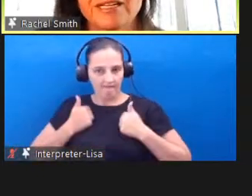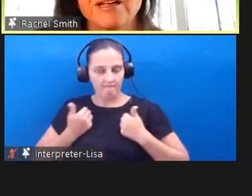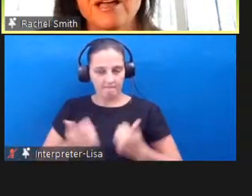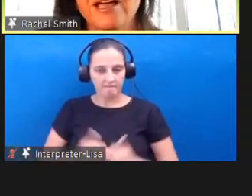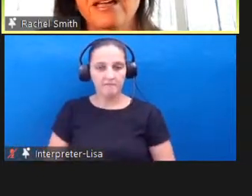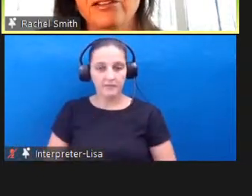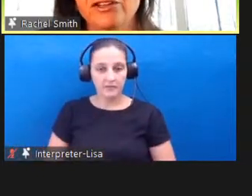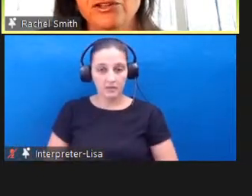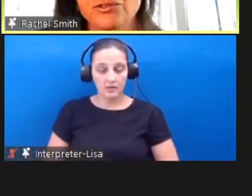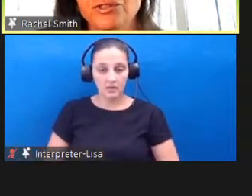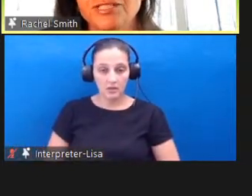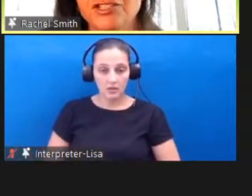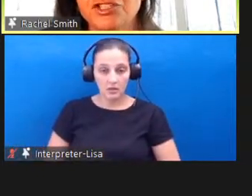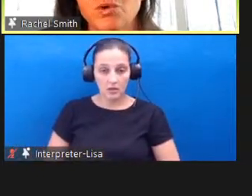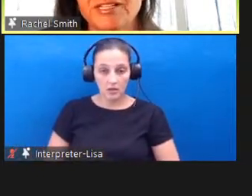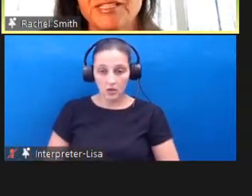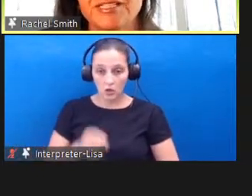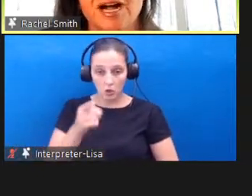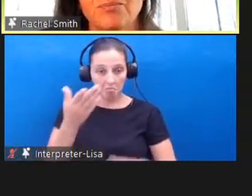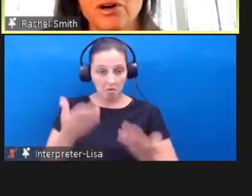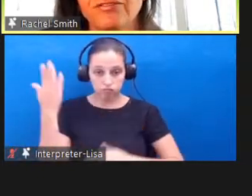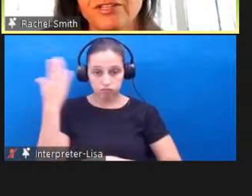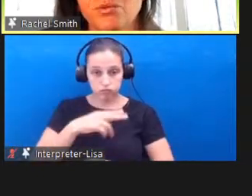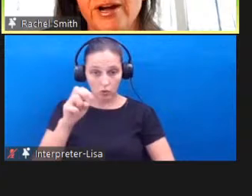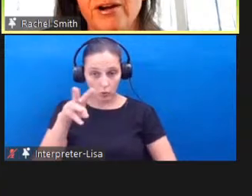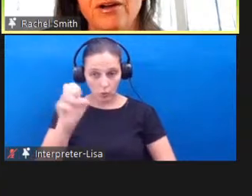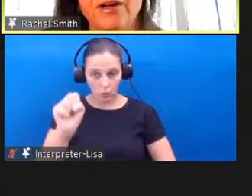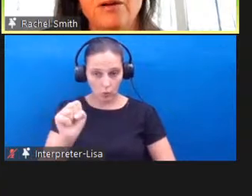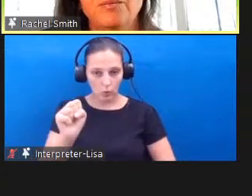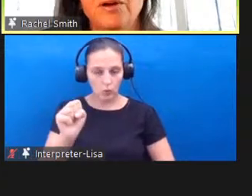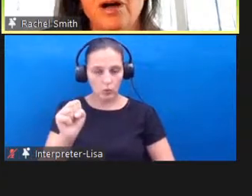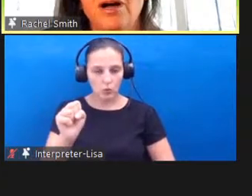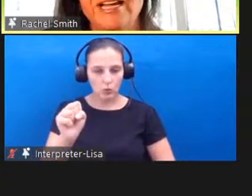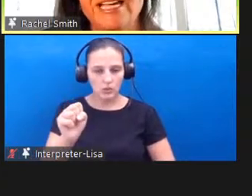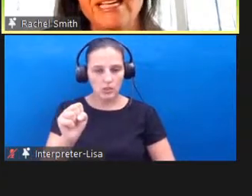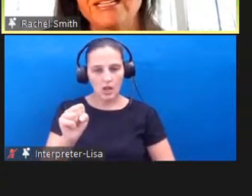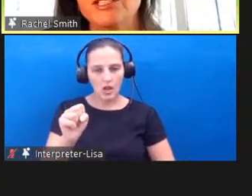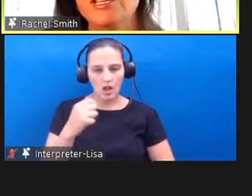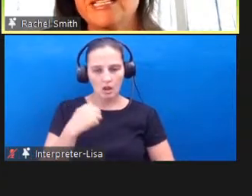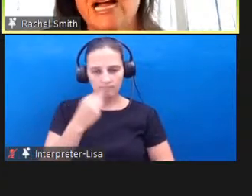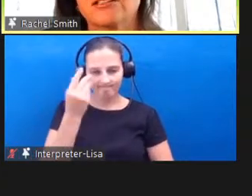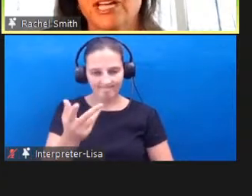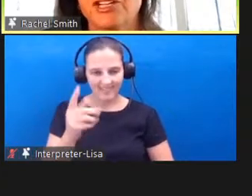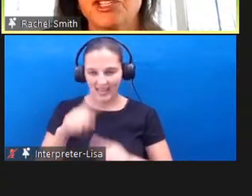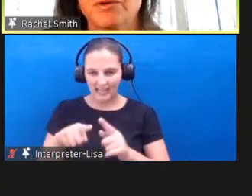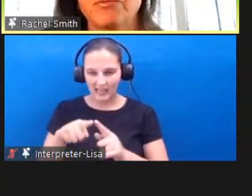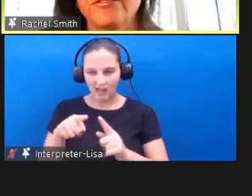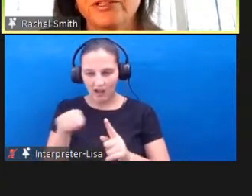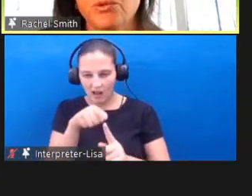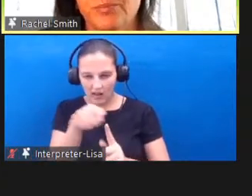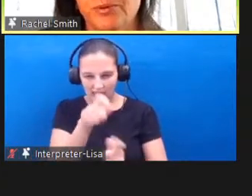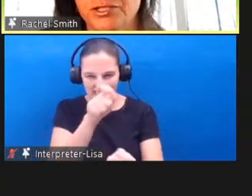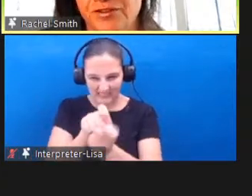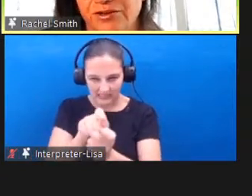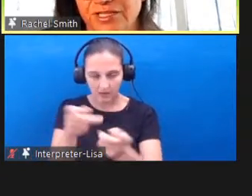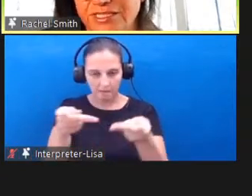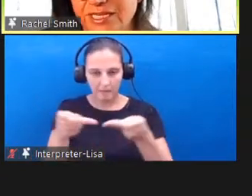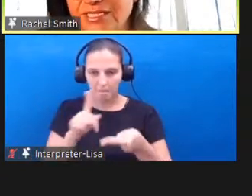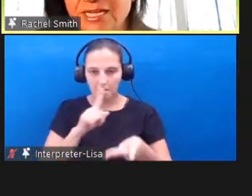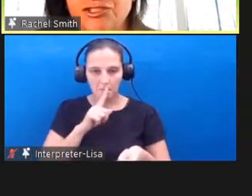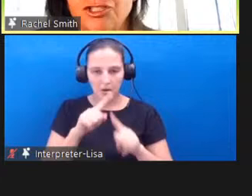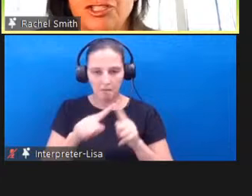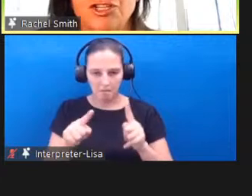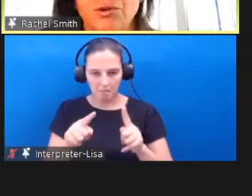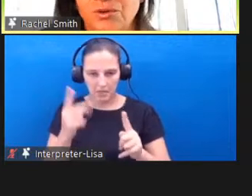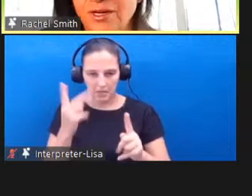missed it in the news, I just wanted to stop roughly where, I can't get it to the exact location, but roughly where Perseverance